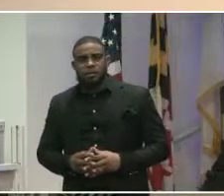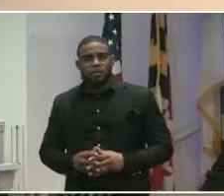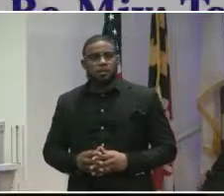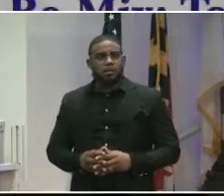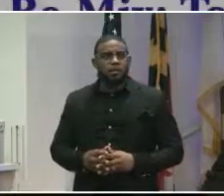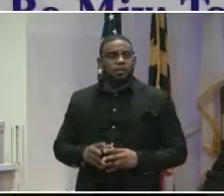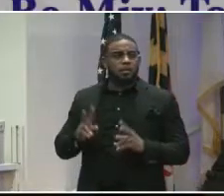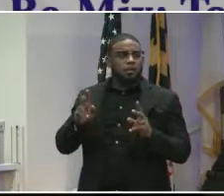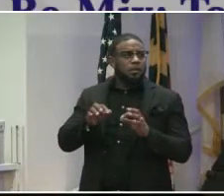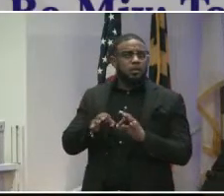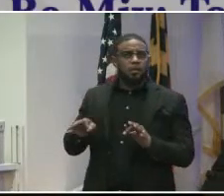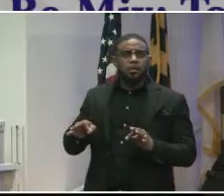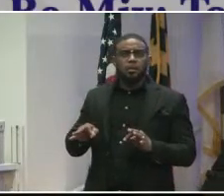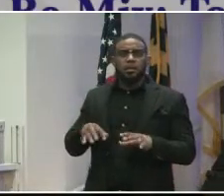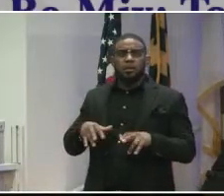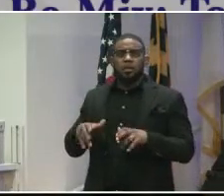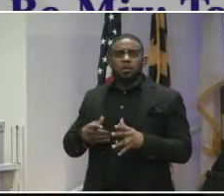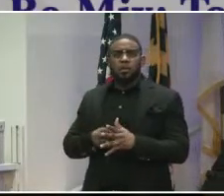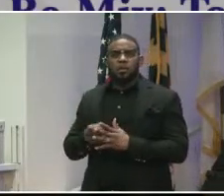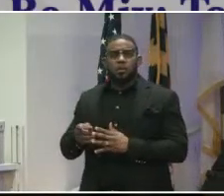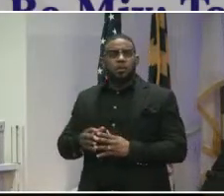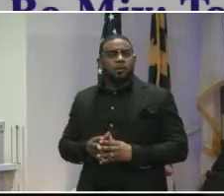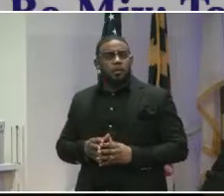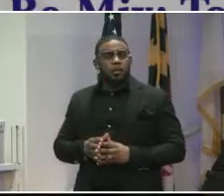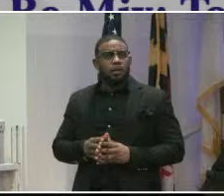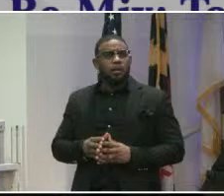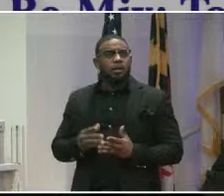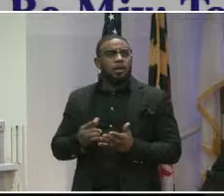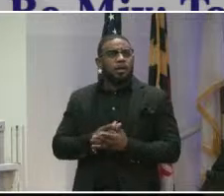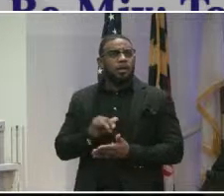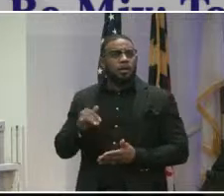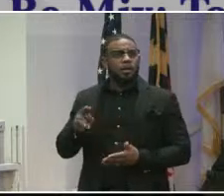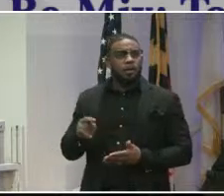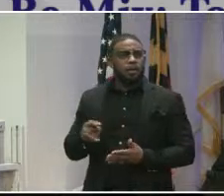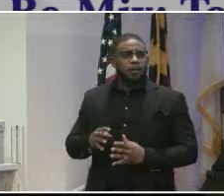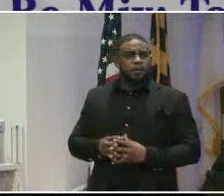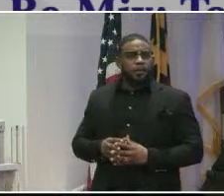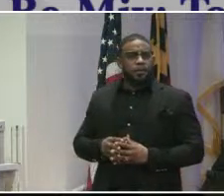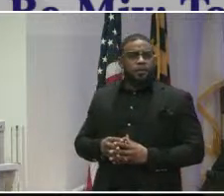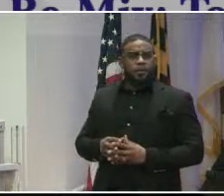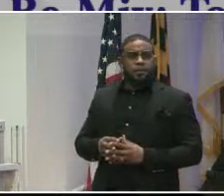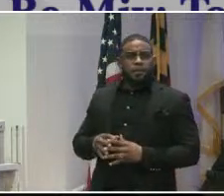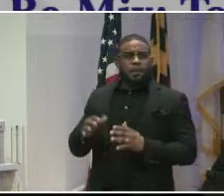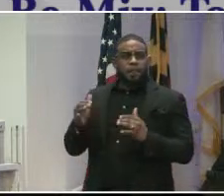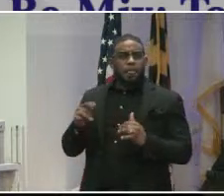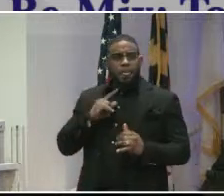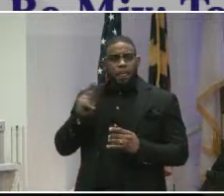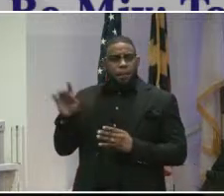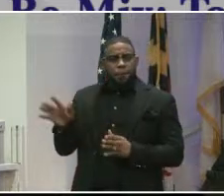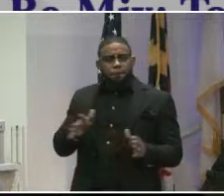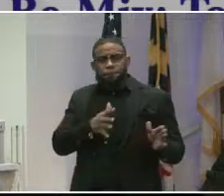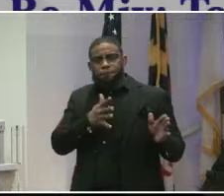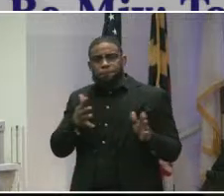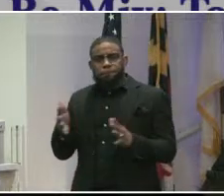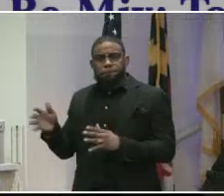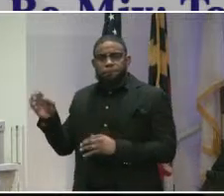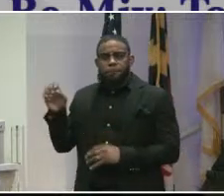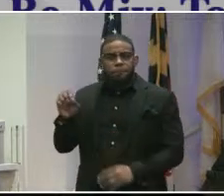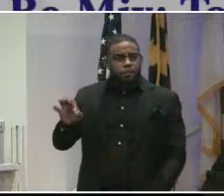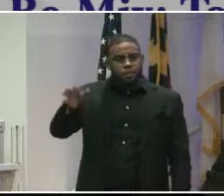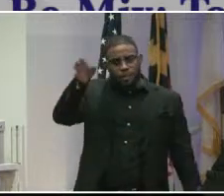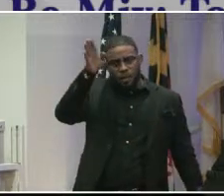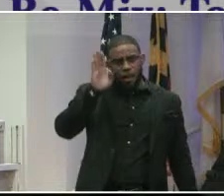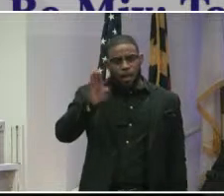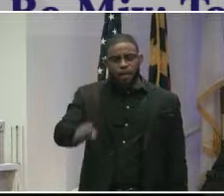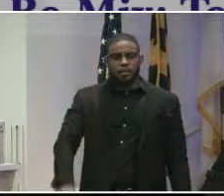Sermon title, A Walk Through the Gospel of John. Today's title is The Wind